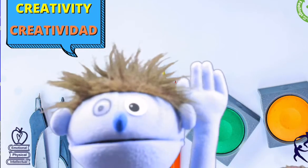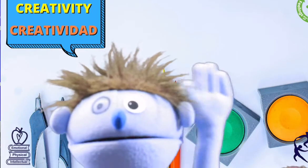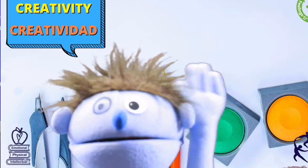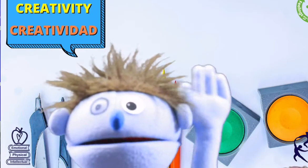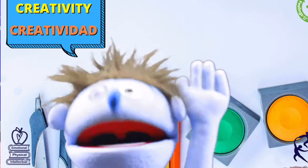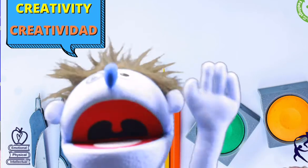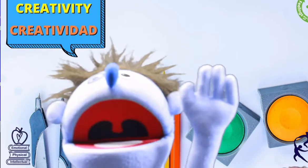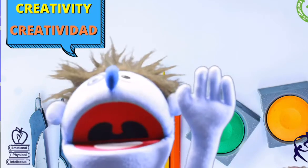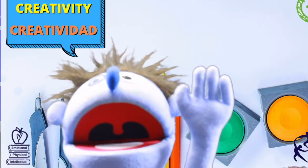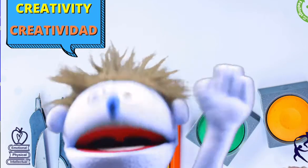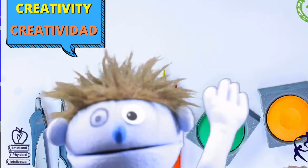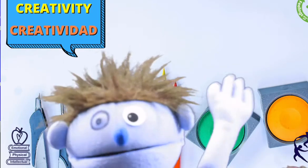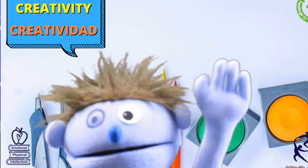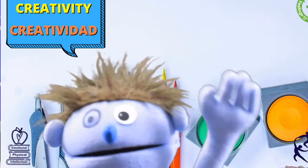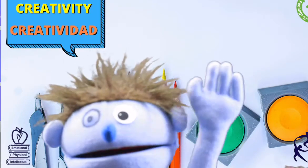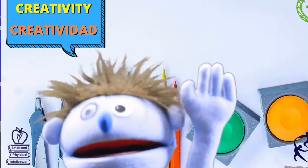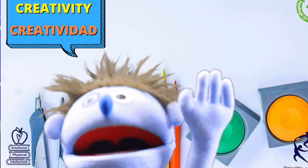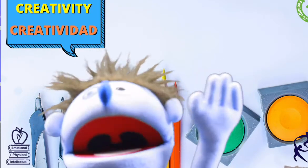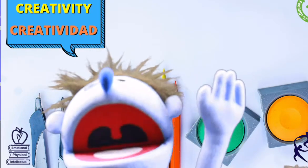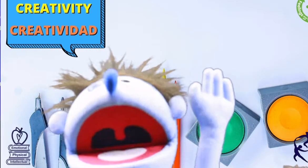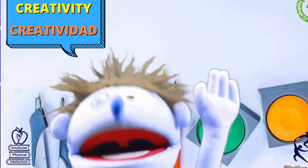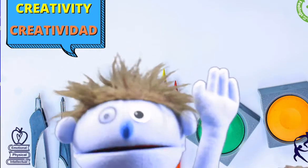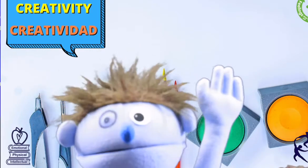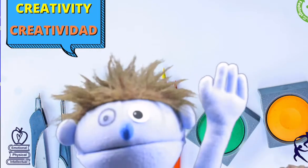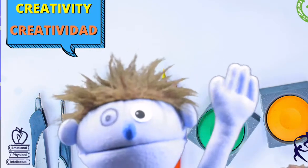I have something about that. You know what?